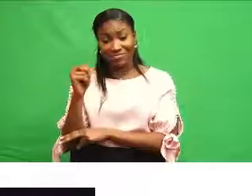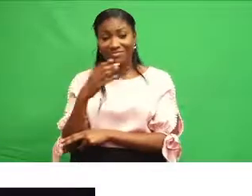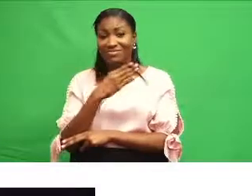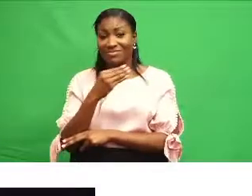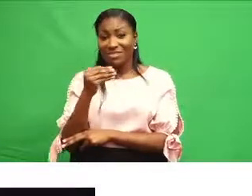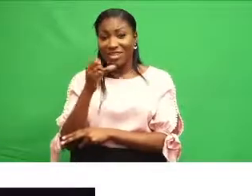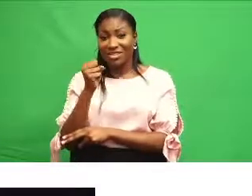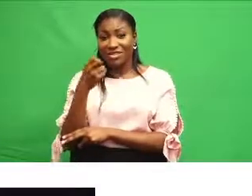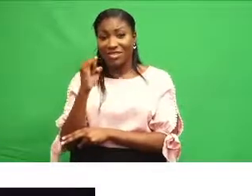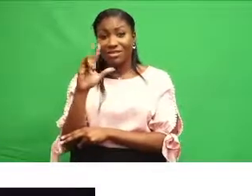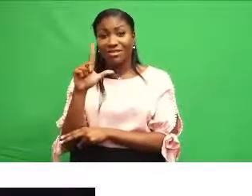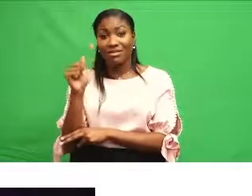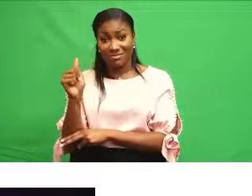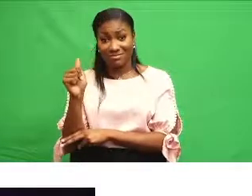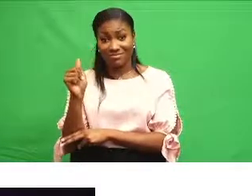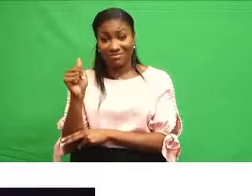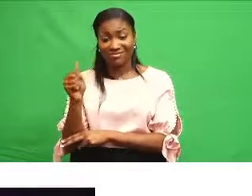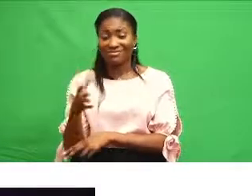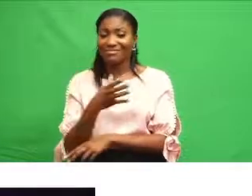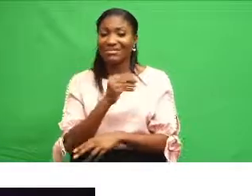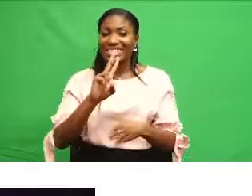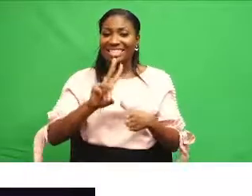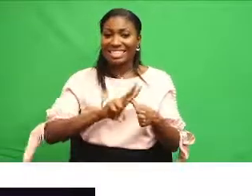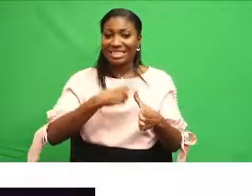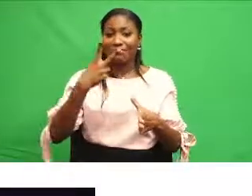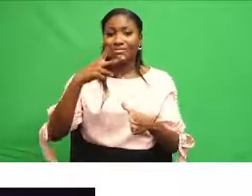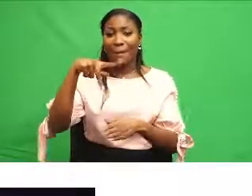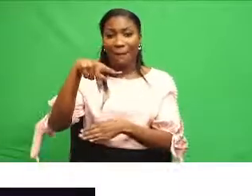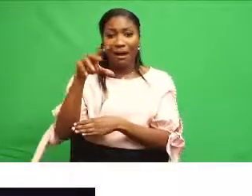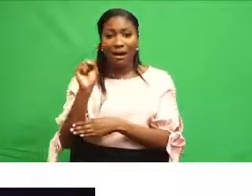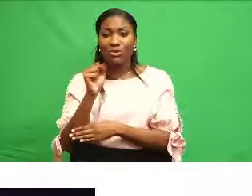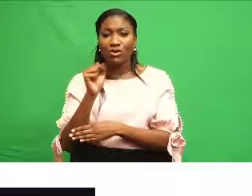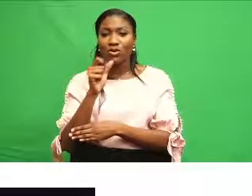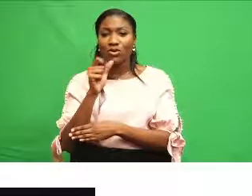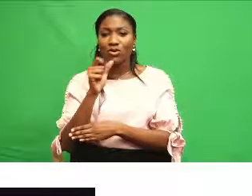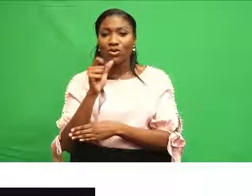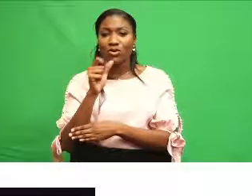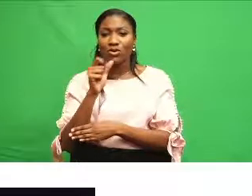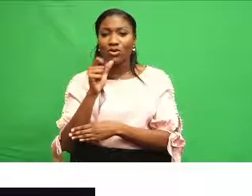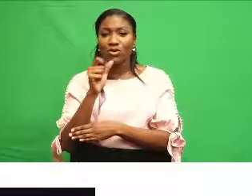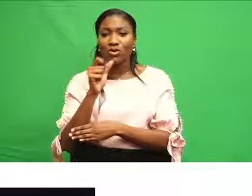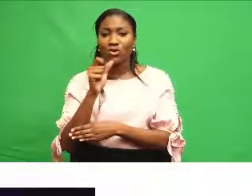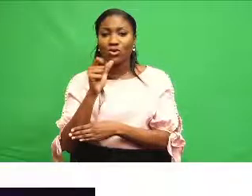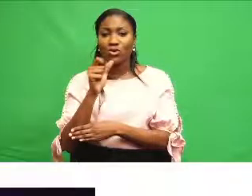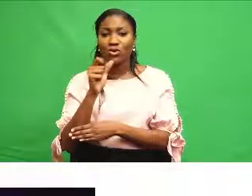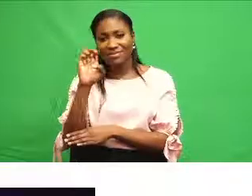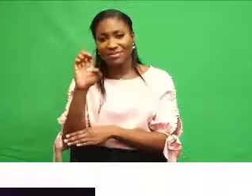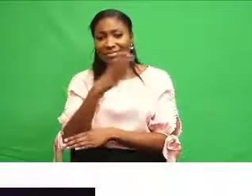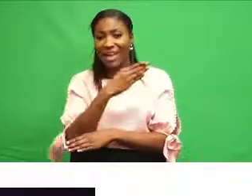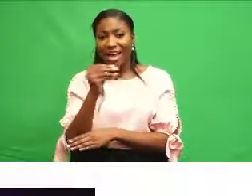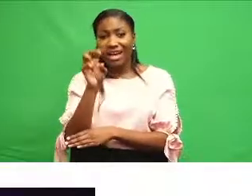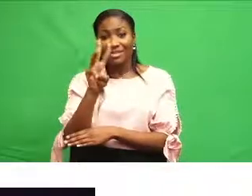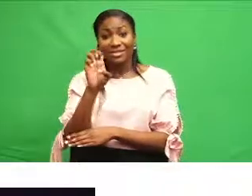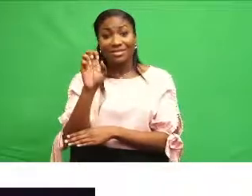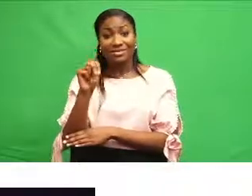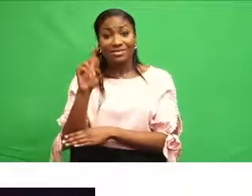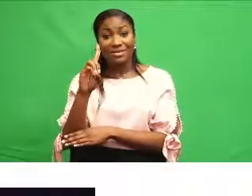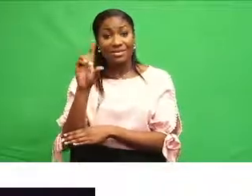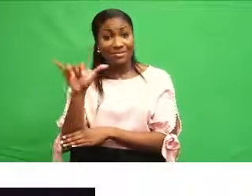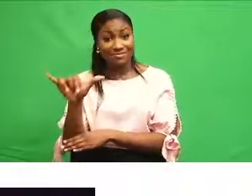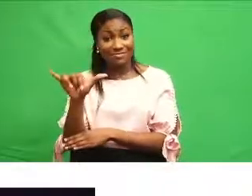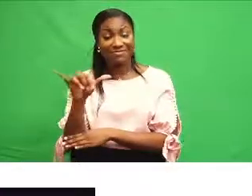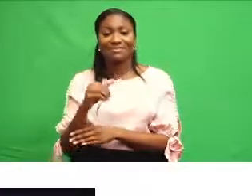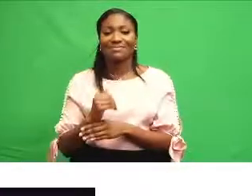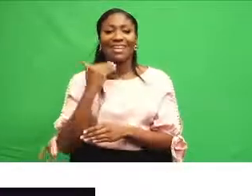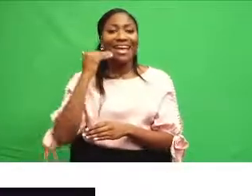Sicharan, Deputy Permanent Secretaries, Ms. Jasmine Pascal and Mrs. Wendy Guy Hernandez, Heads